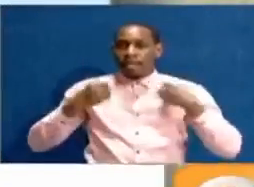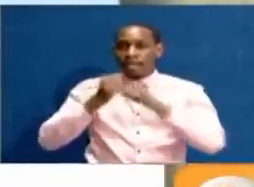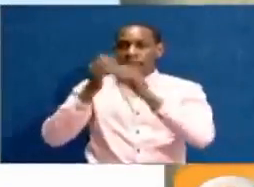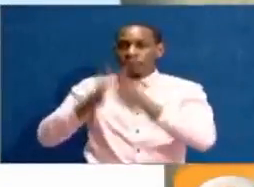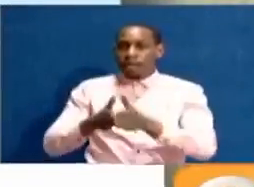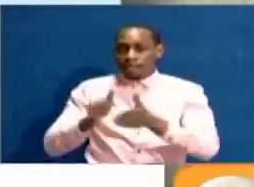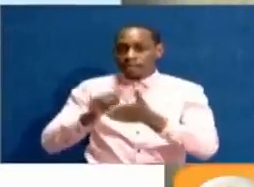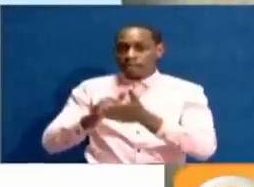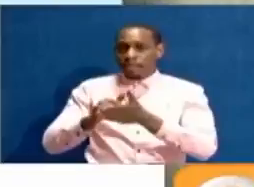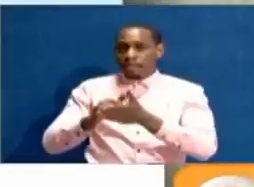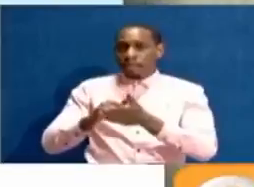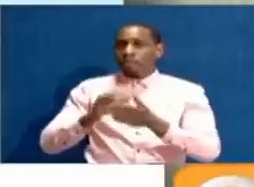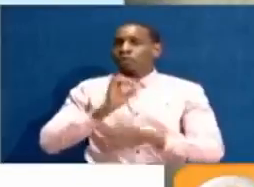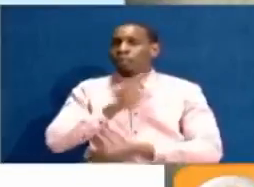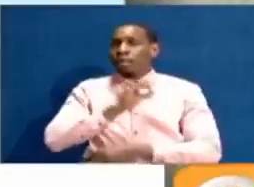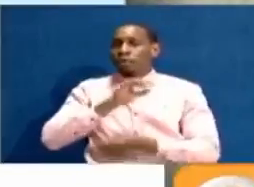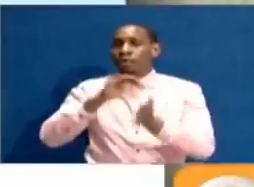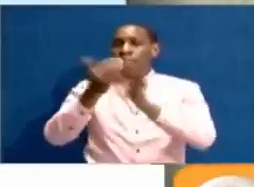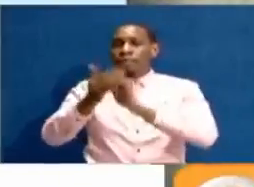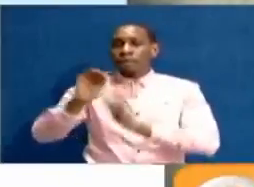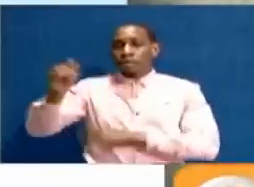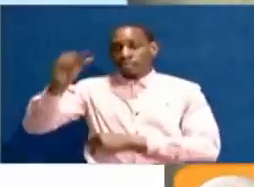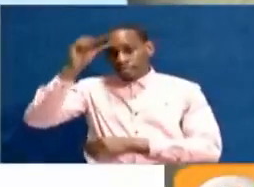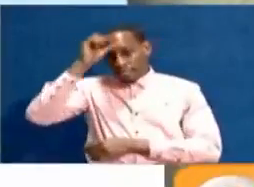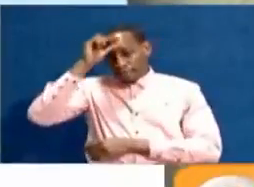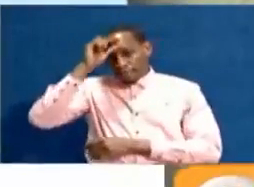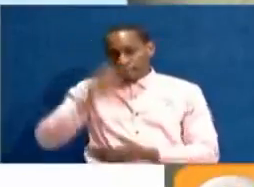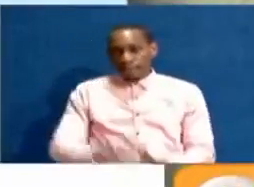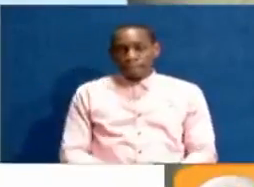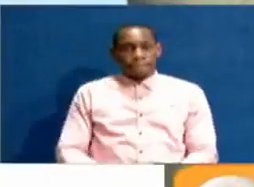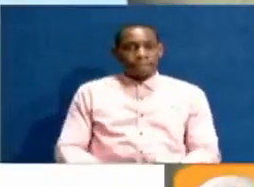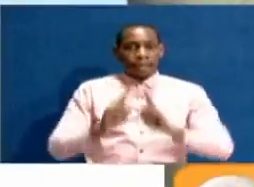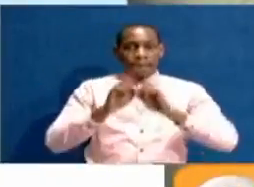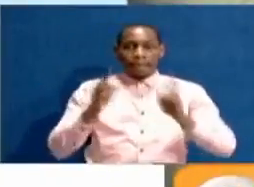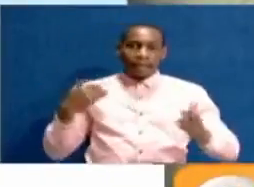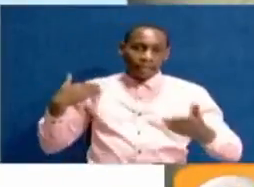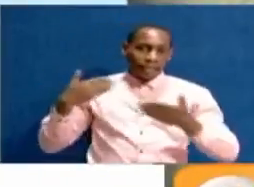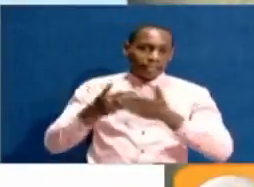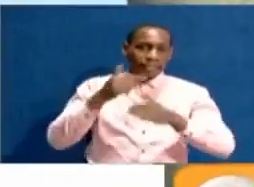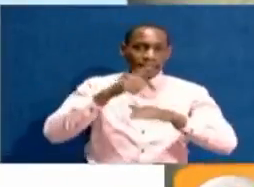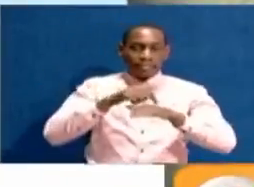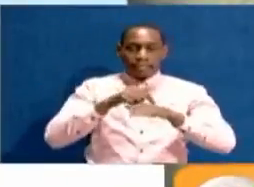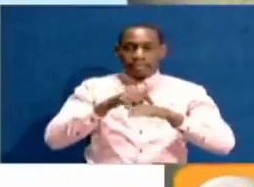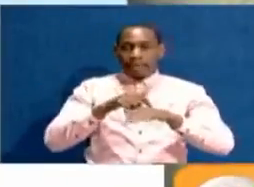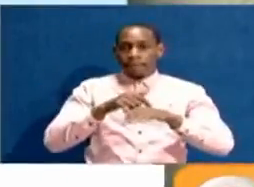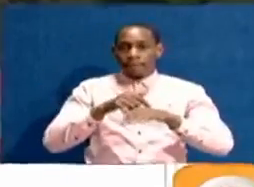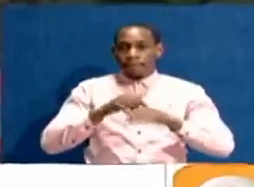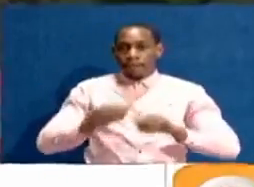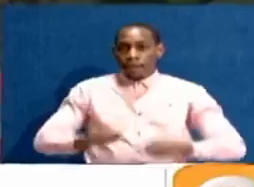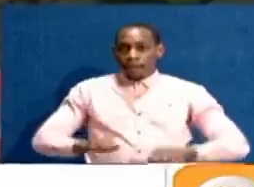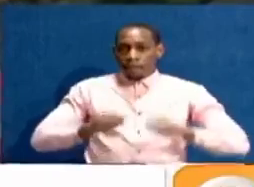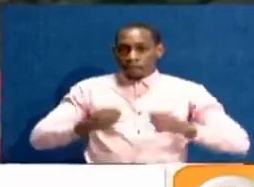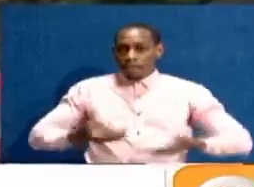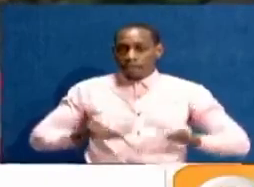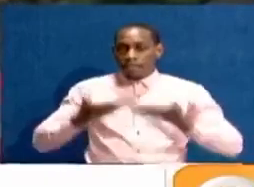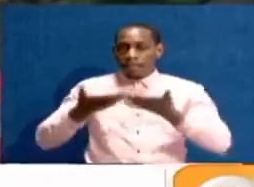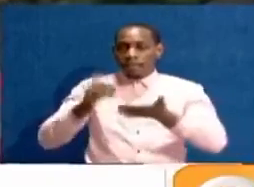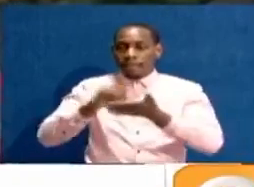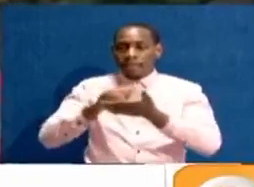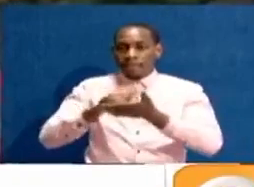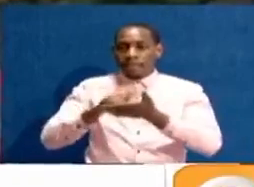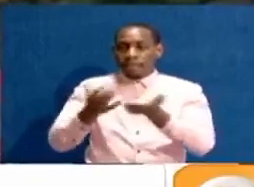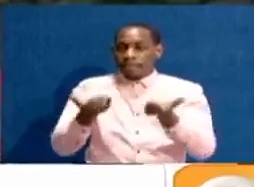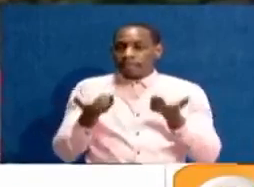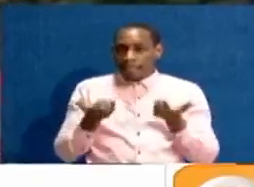workers to raise their grievances to their respective county governments. But until the employer is able to provide that